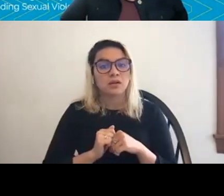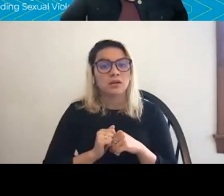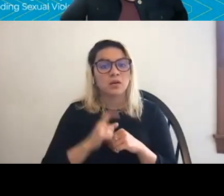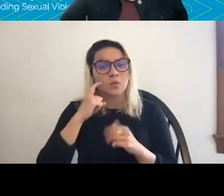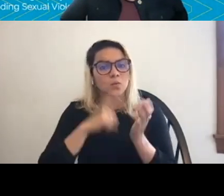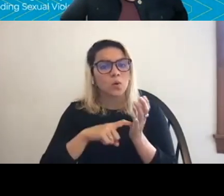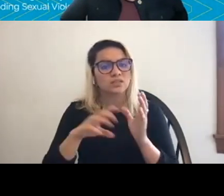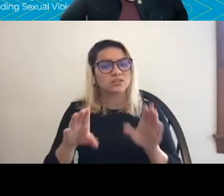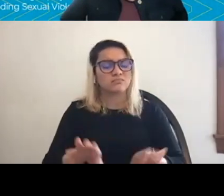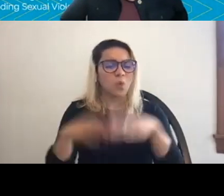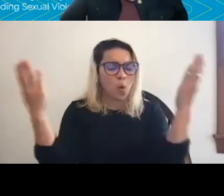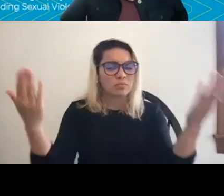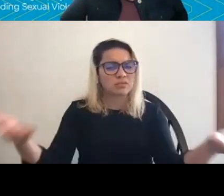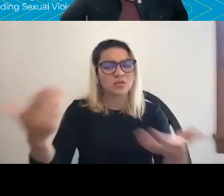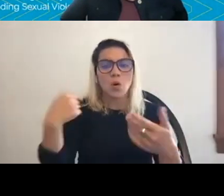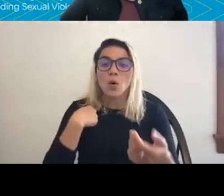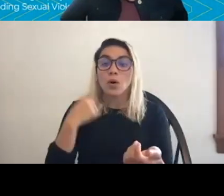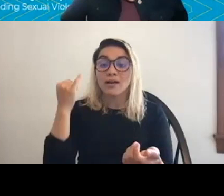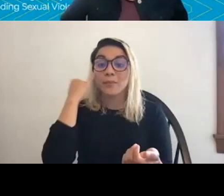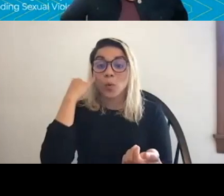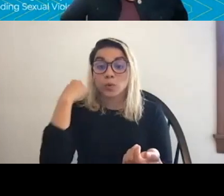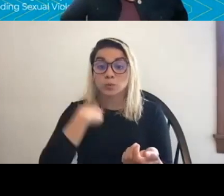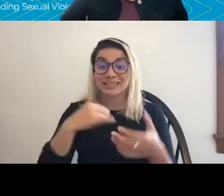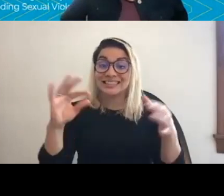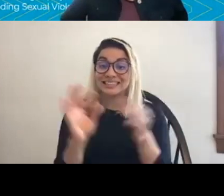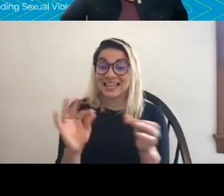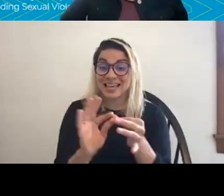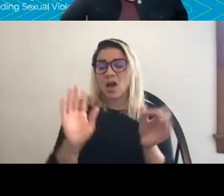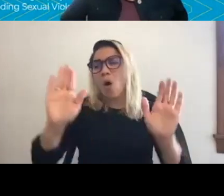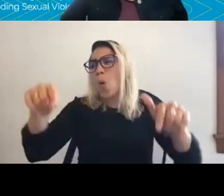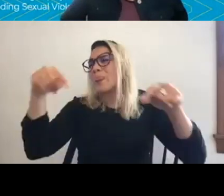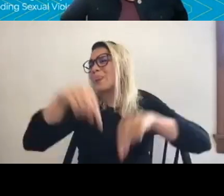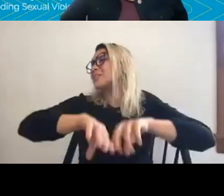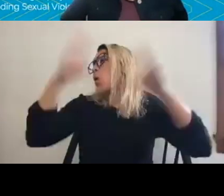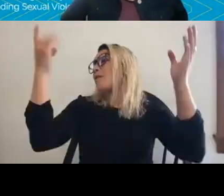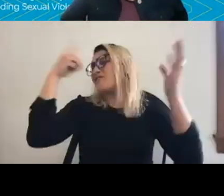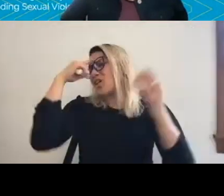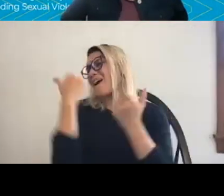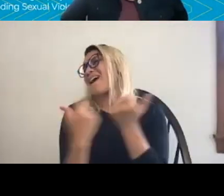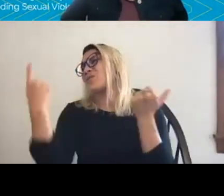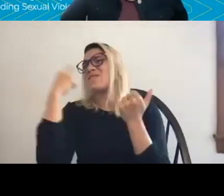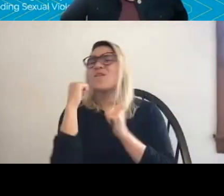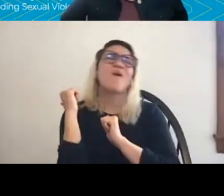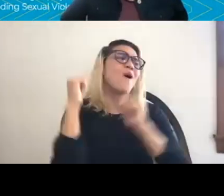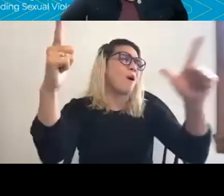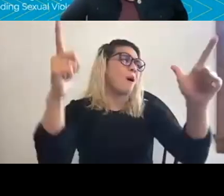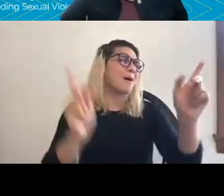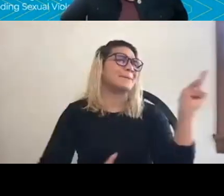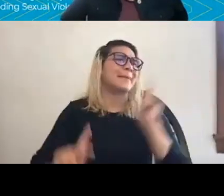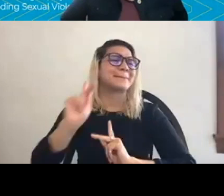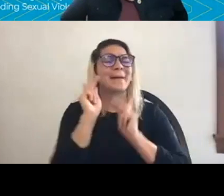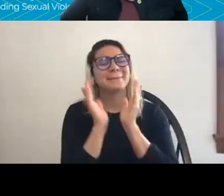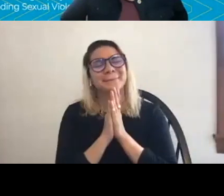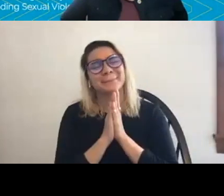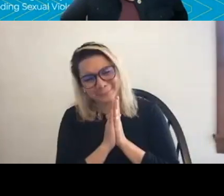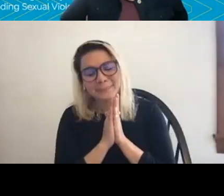everyone, all people, it is very, very likely that folks that look like me, maybe folks who share